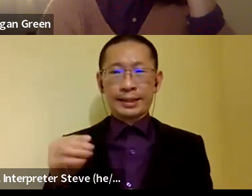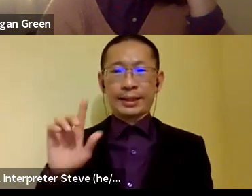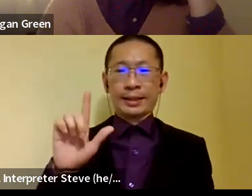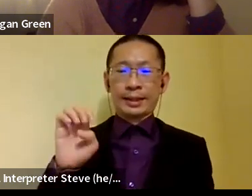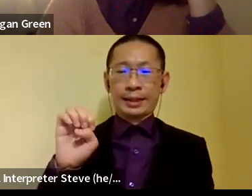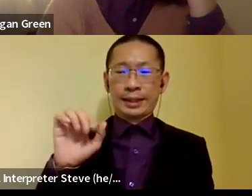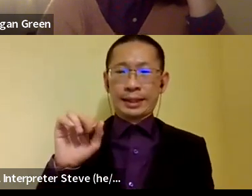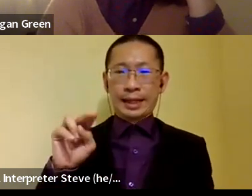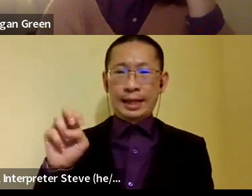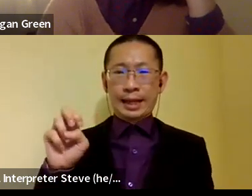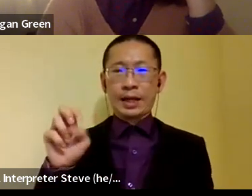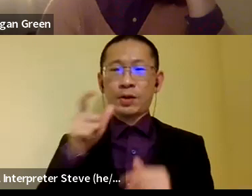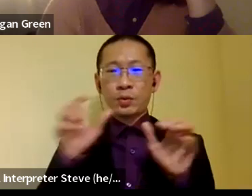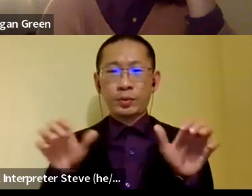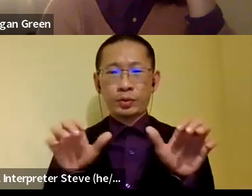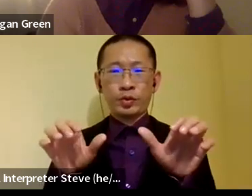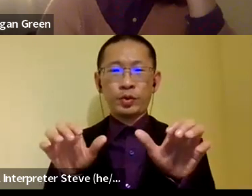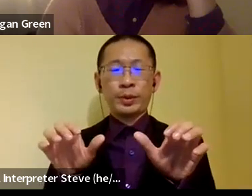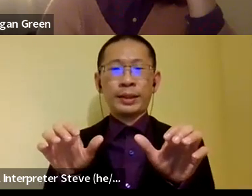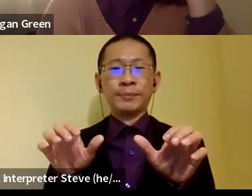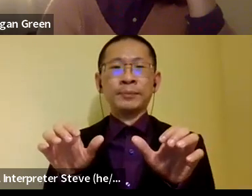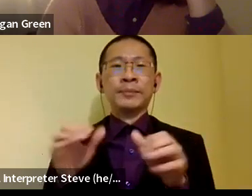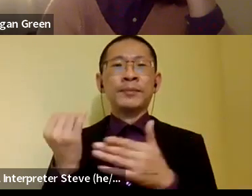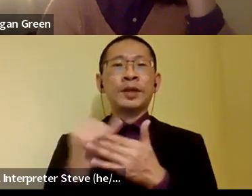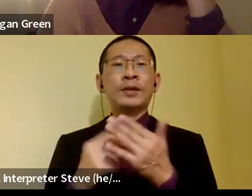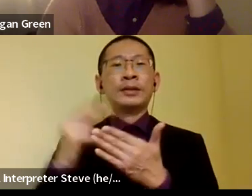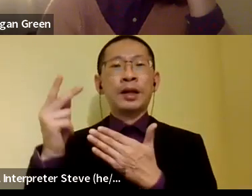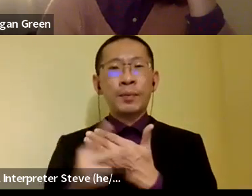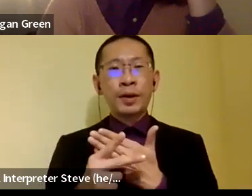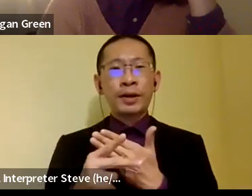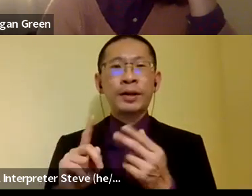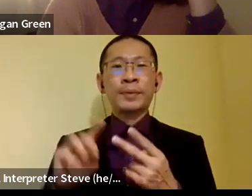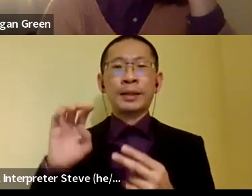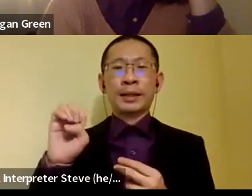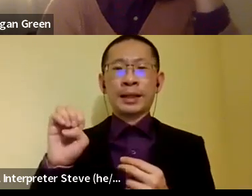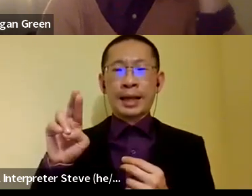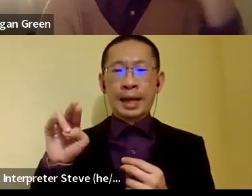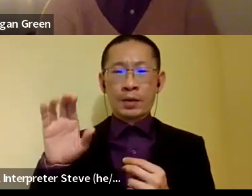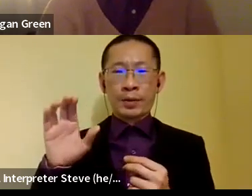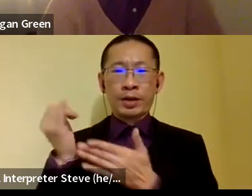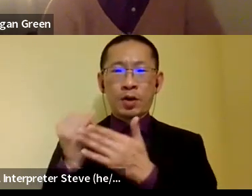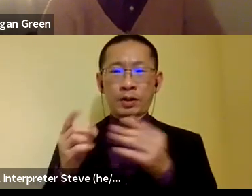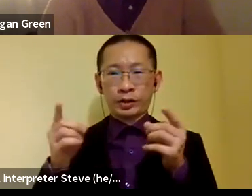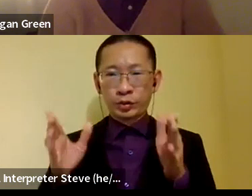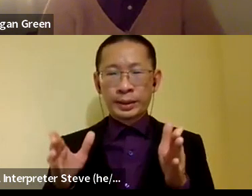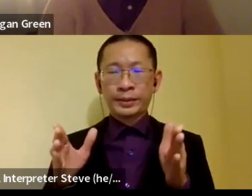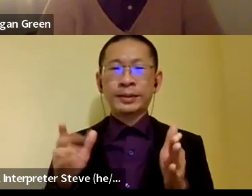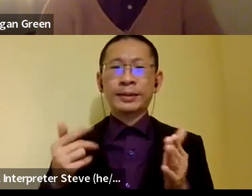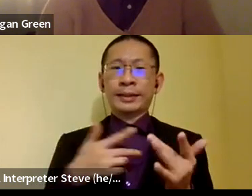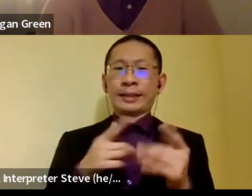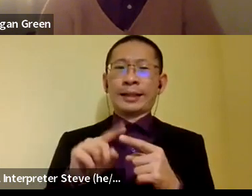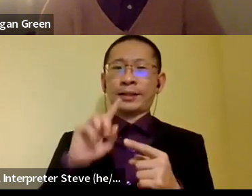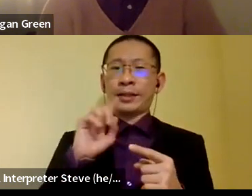Leanne, who is doing artistic programming, and then Eric, the artistic director, and it tends to